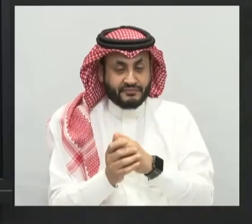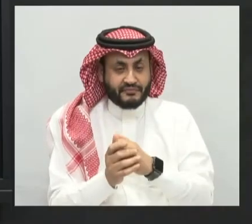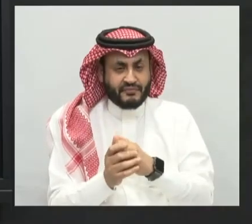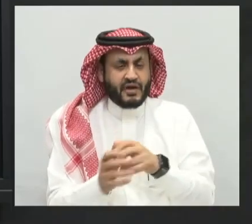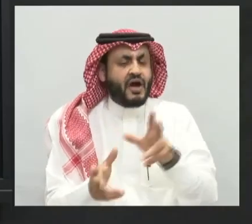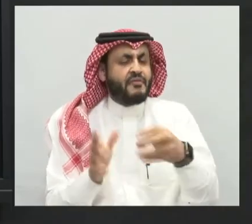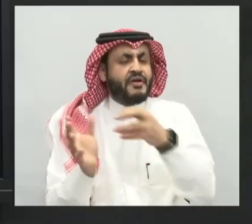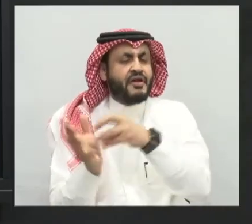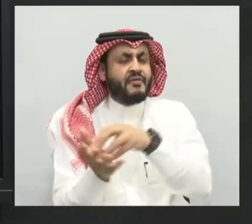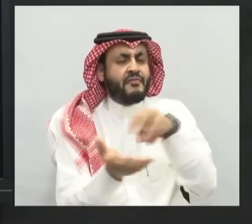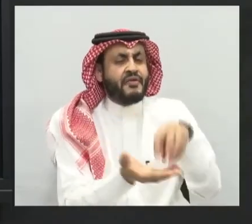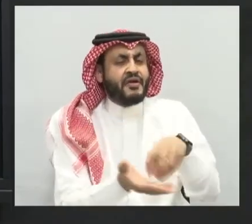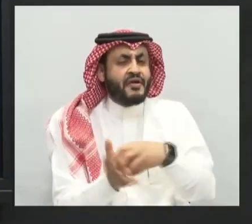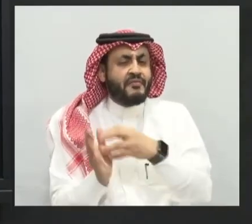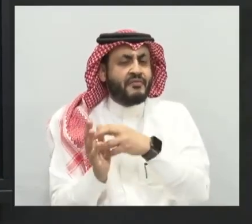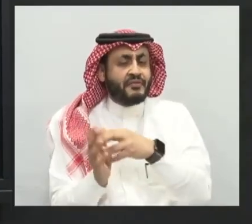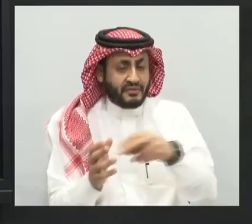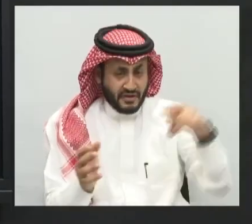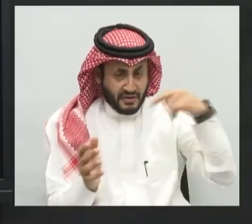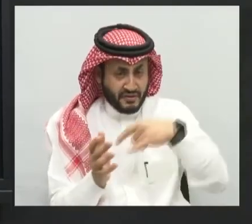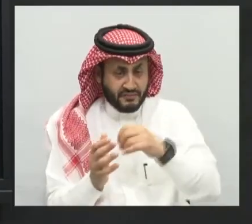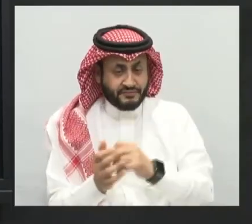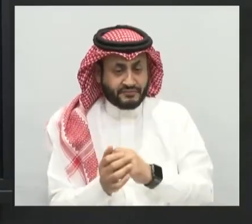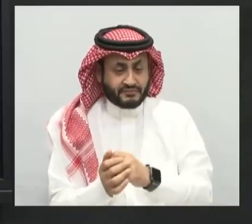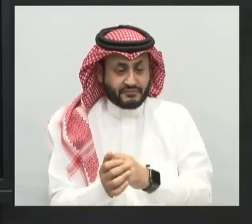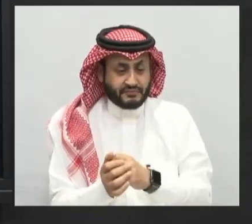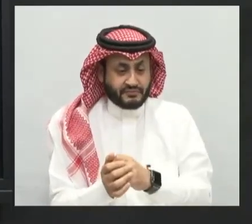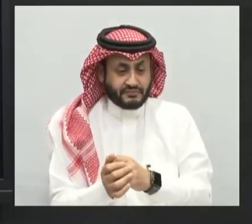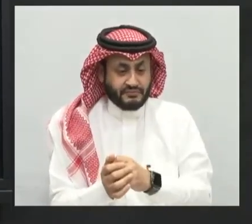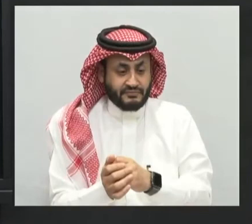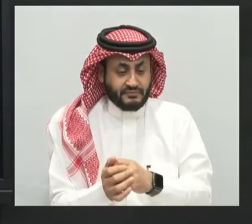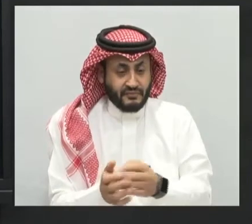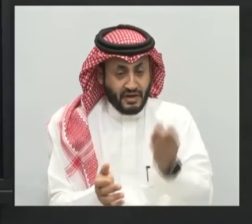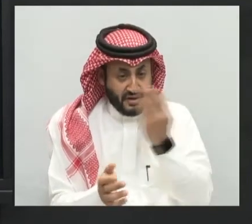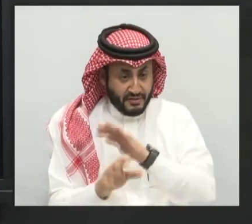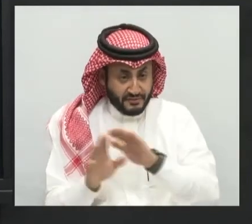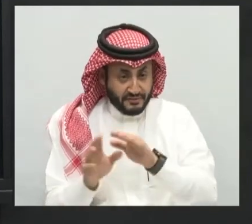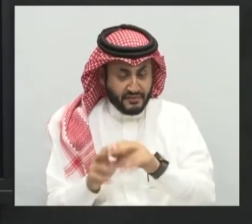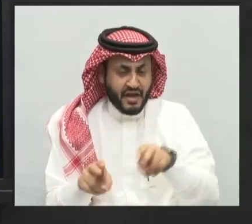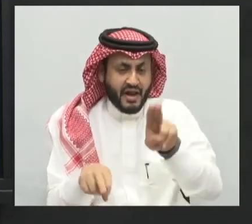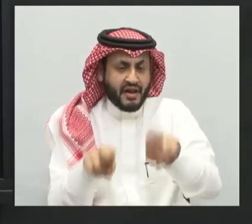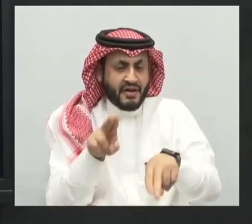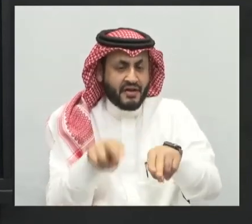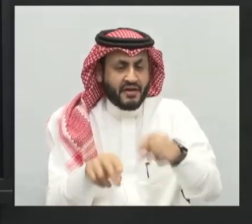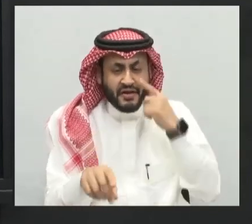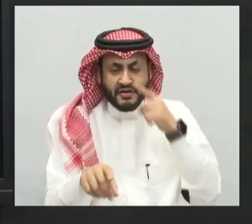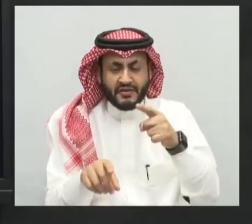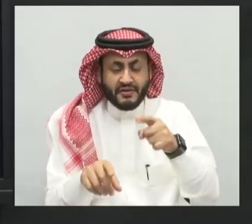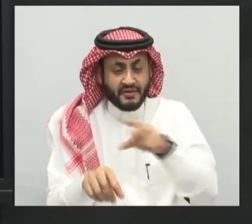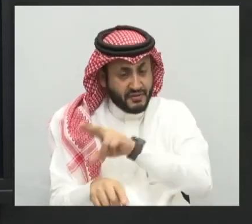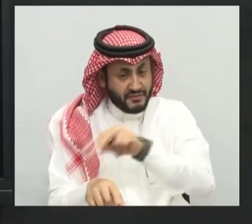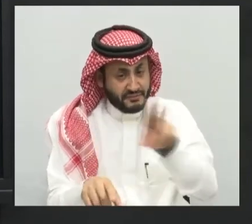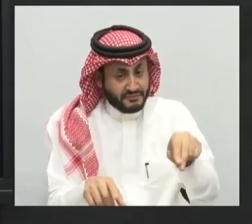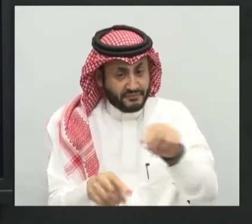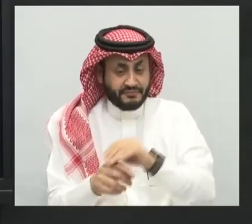places that you can go or you can visit in Saudi Arabia, after you read the text, compare them and see if you